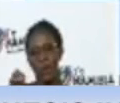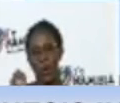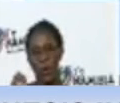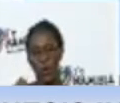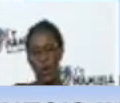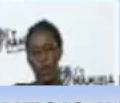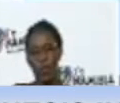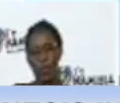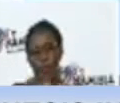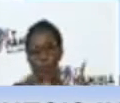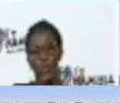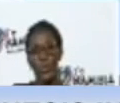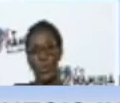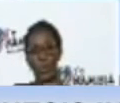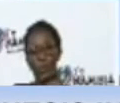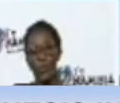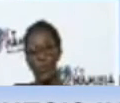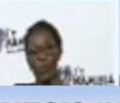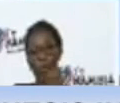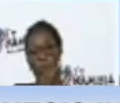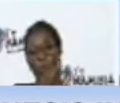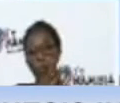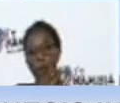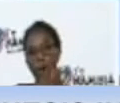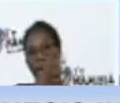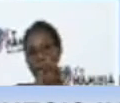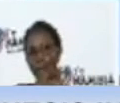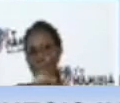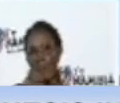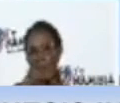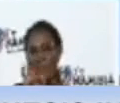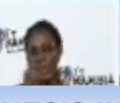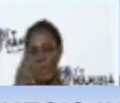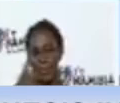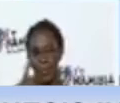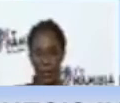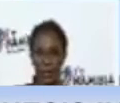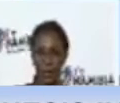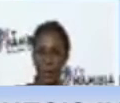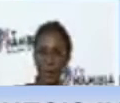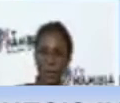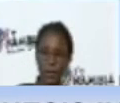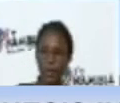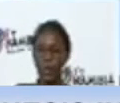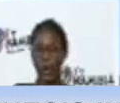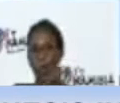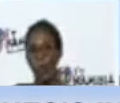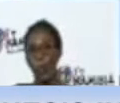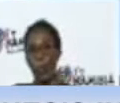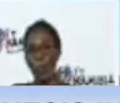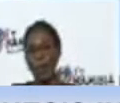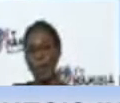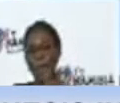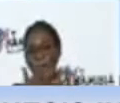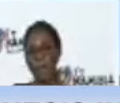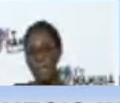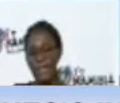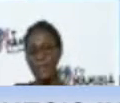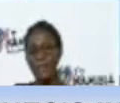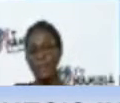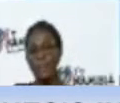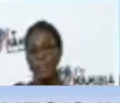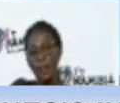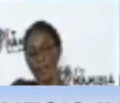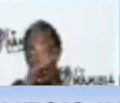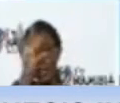Windhoek 1991, attended by African journalists who produced a declaration